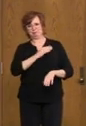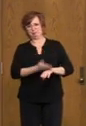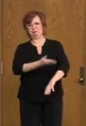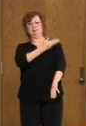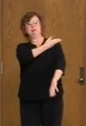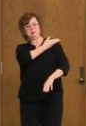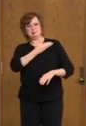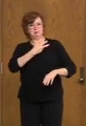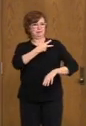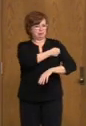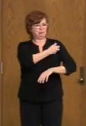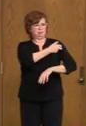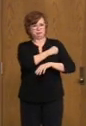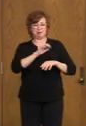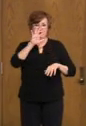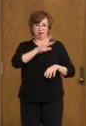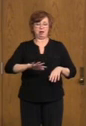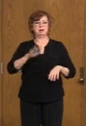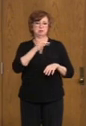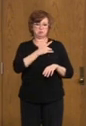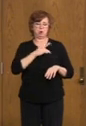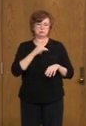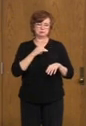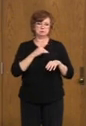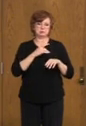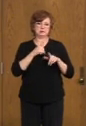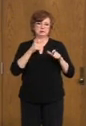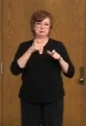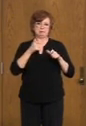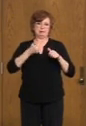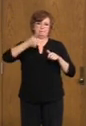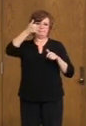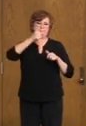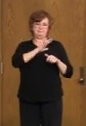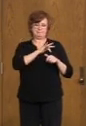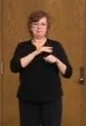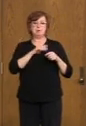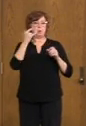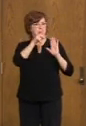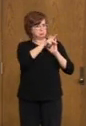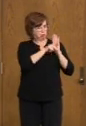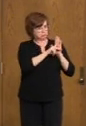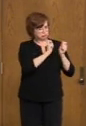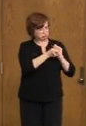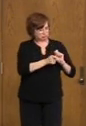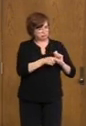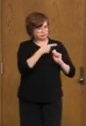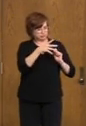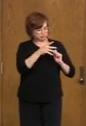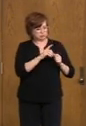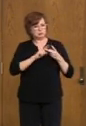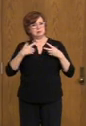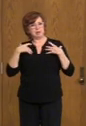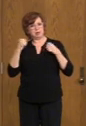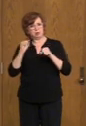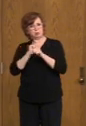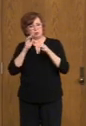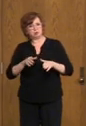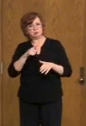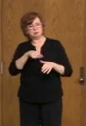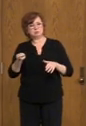in the rate of vaccinations in Saskatchewan. That is thanks to some policy changes, as well as thanks to the efforts of our healthcare workers who